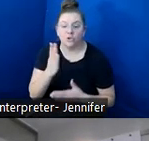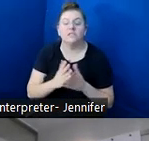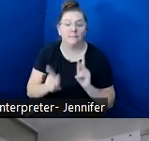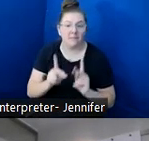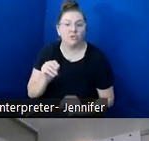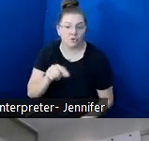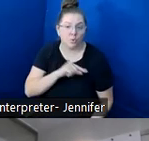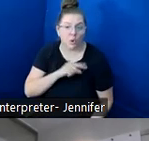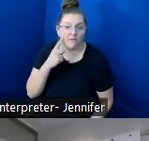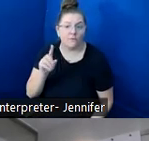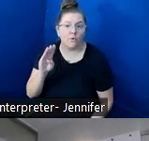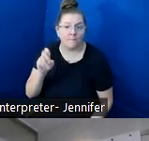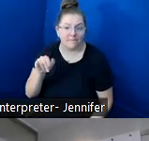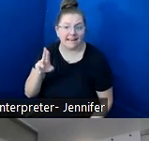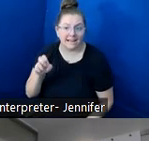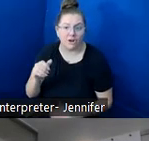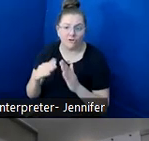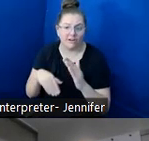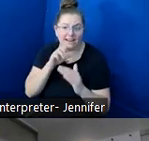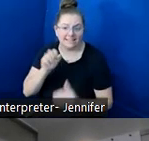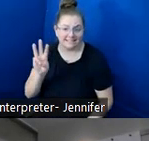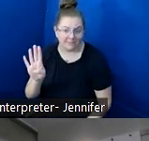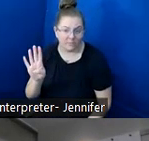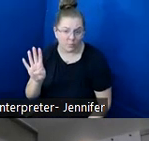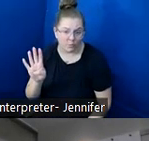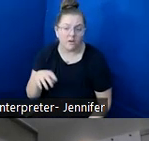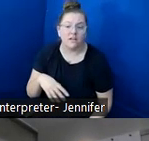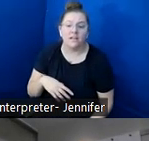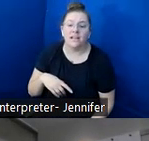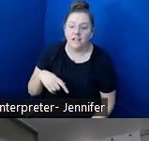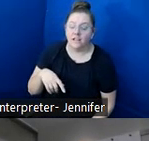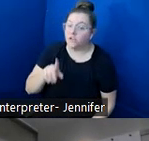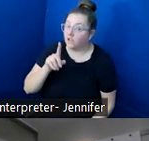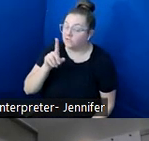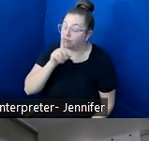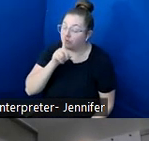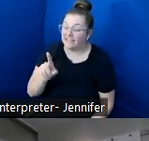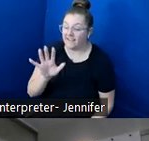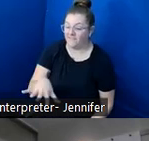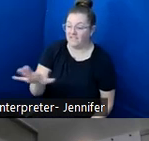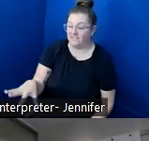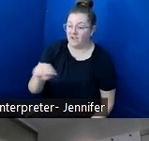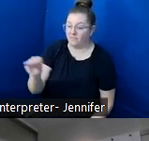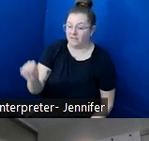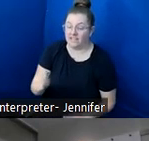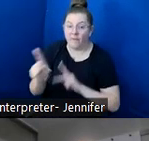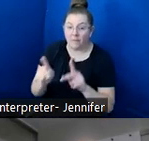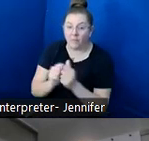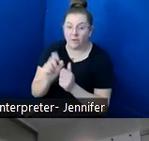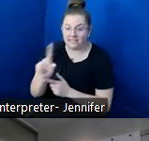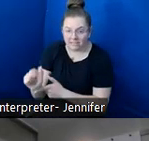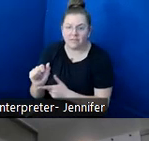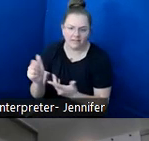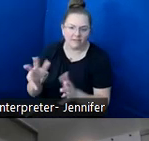for Medicare under the age of 64. As a matter of fact, 55% of people with disabilities have qualified